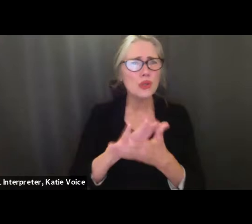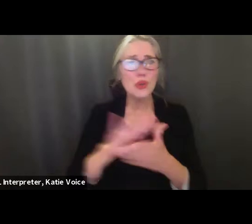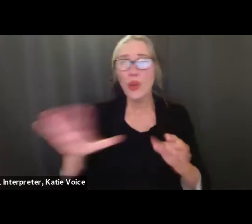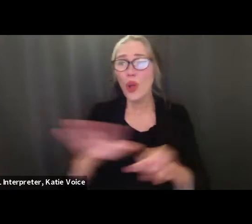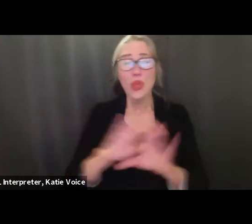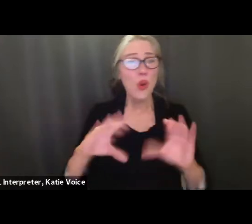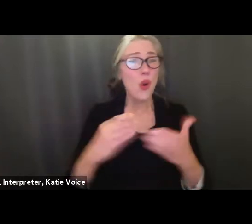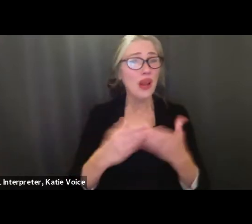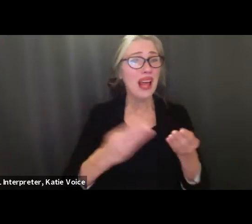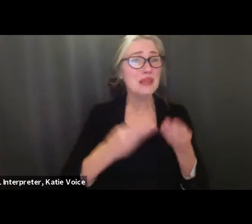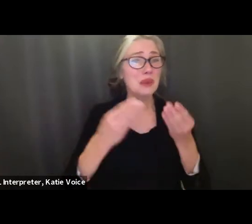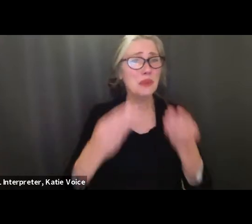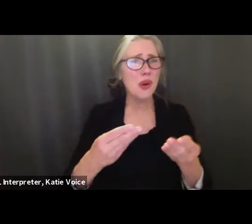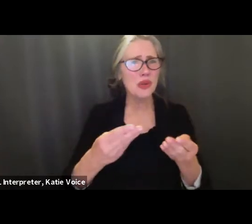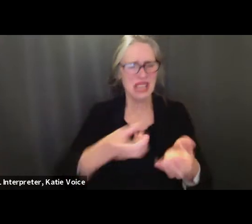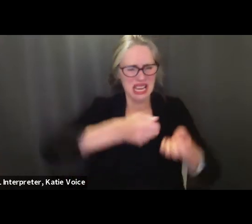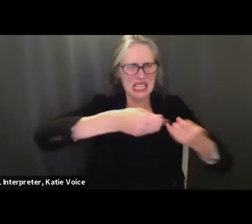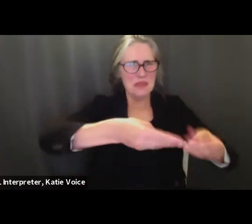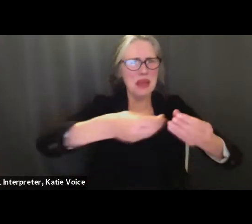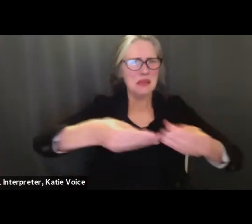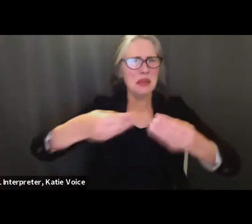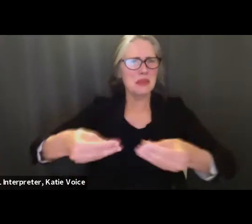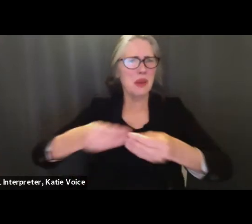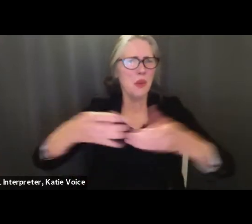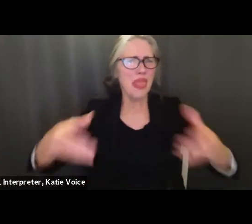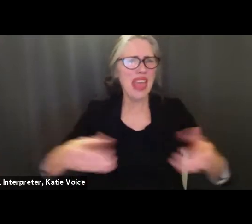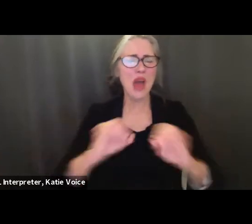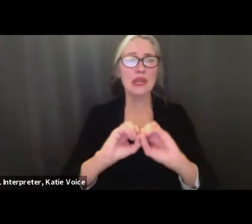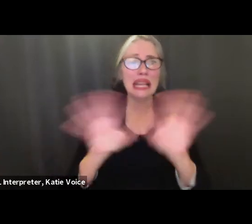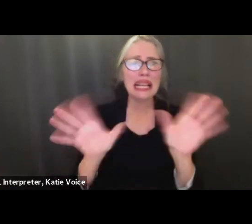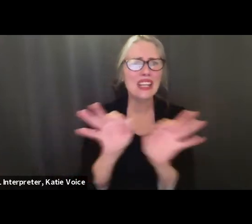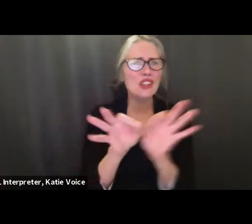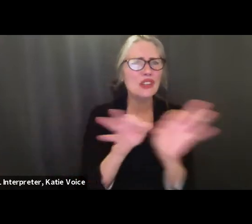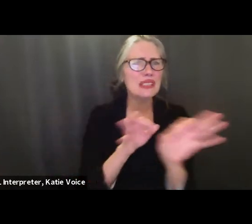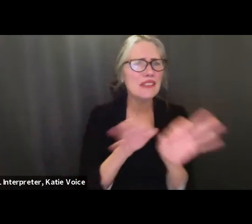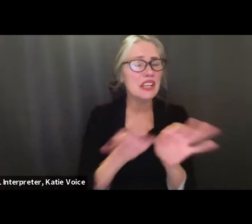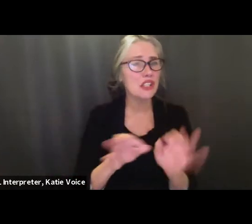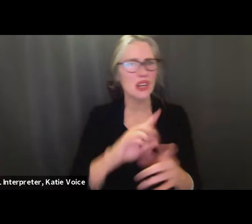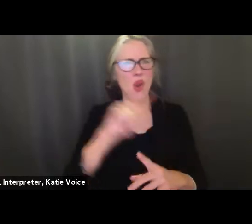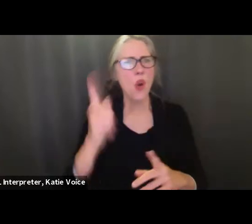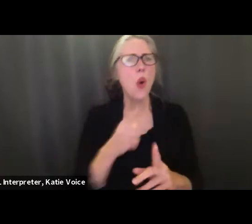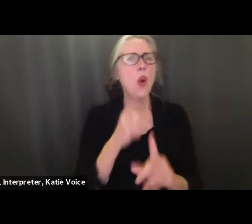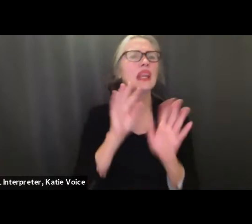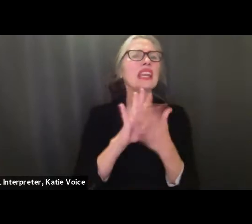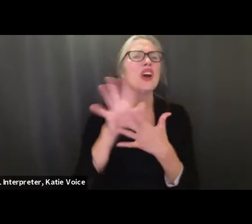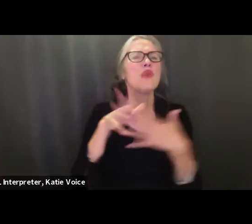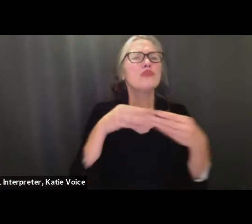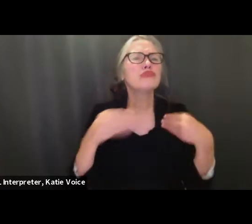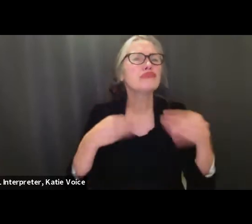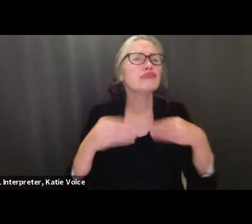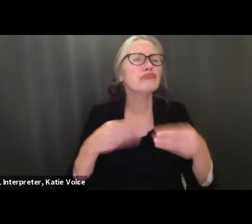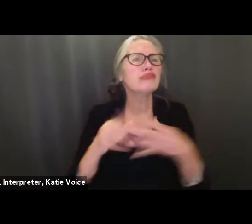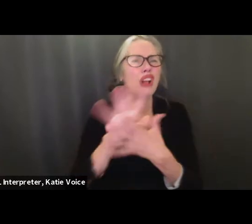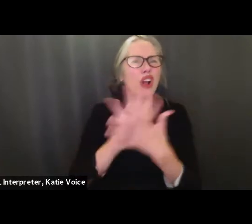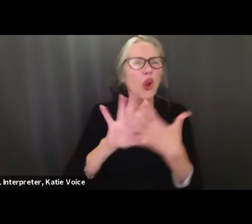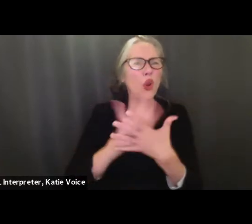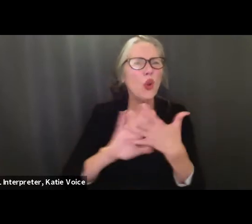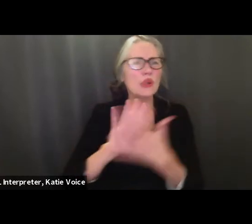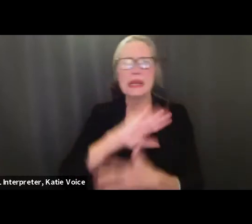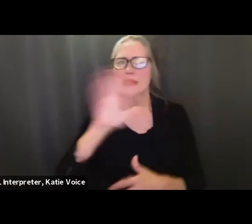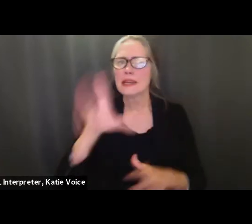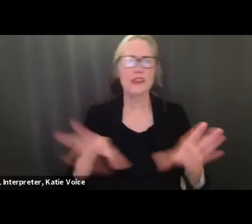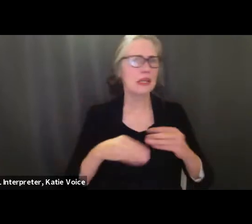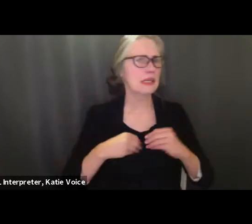many expenditures with no clear definition, only descriptions of goals. Loosey-goosey would never be tolerated in